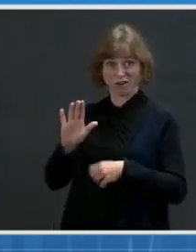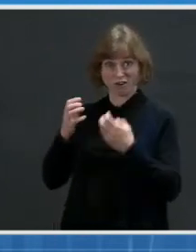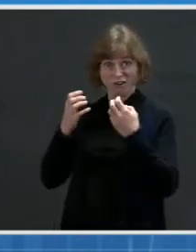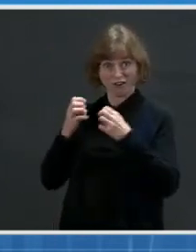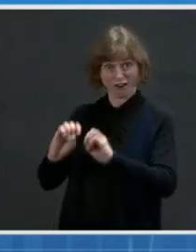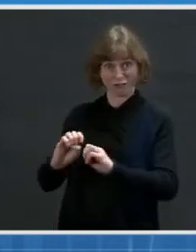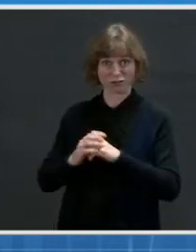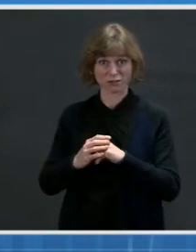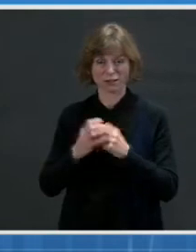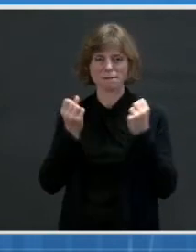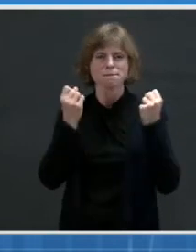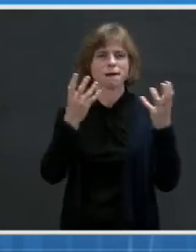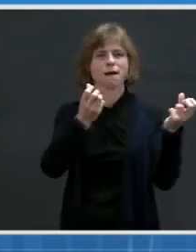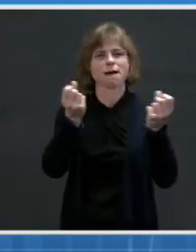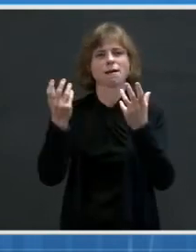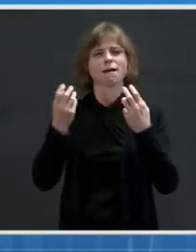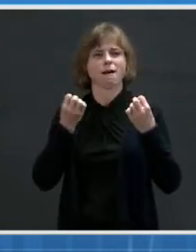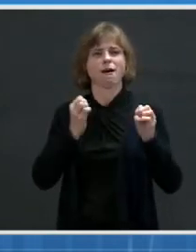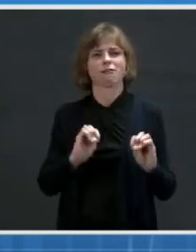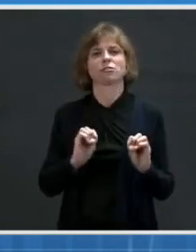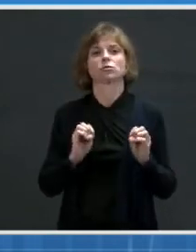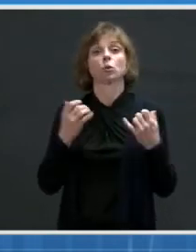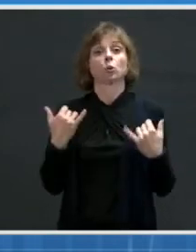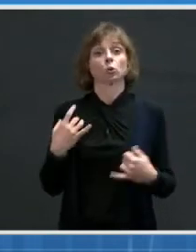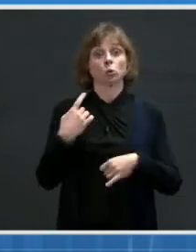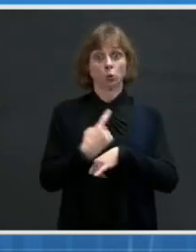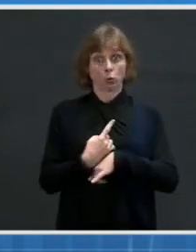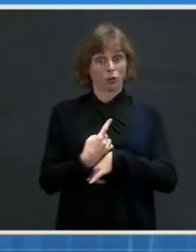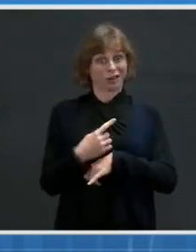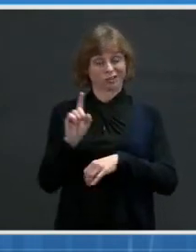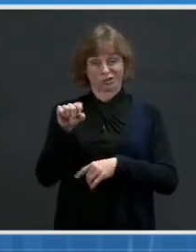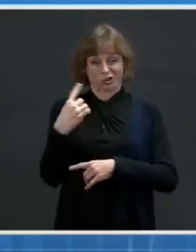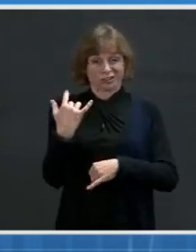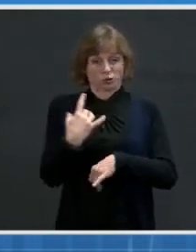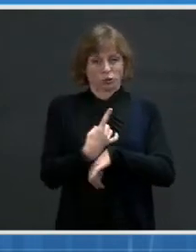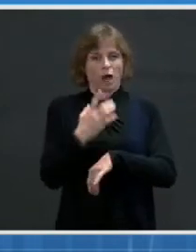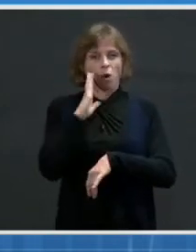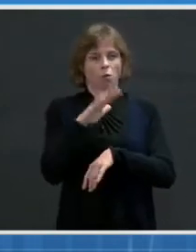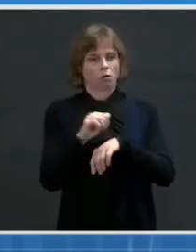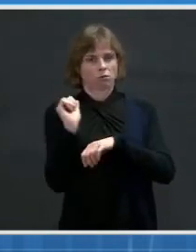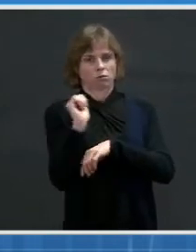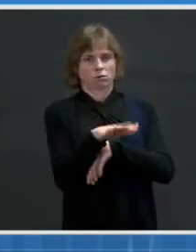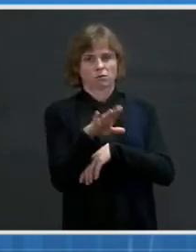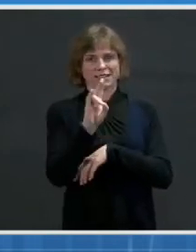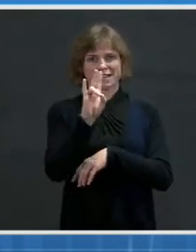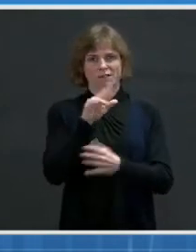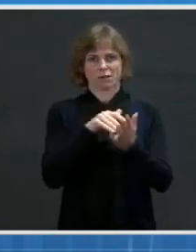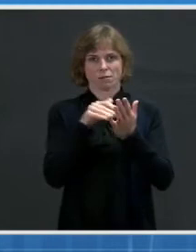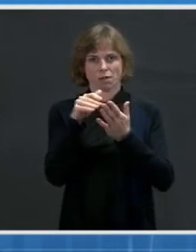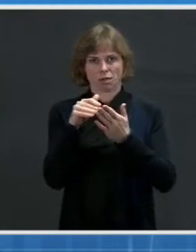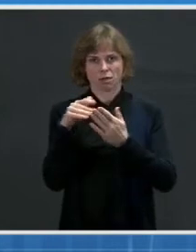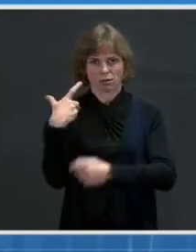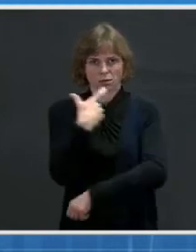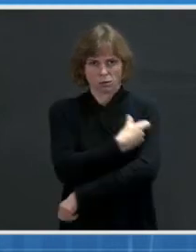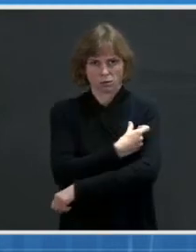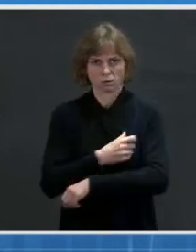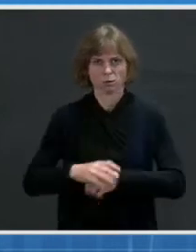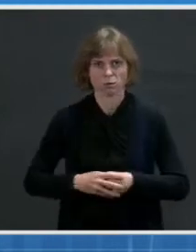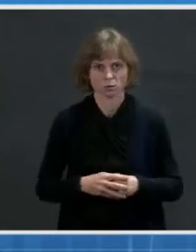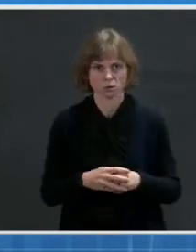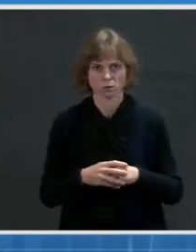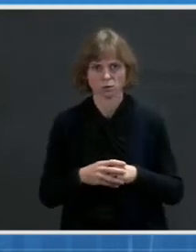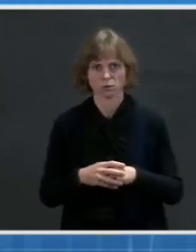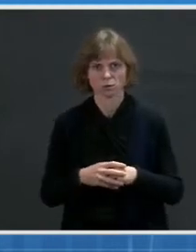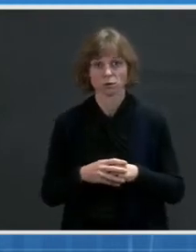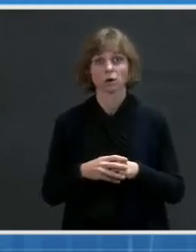those efforts, today alone, we plan to deliver 7 million doses. This is a combination